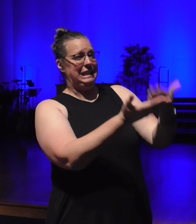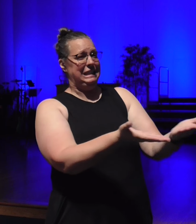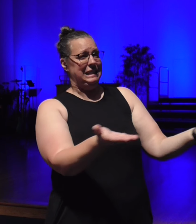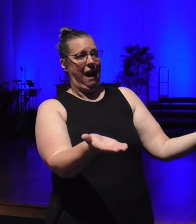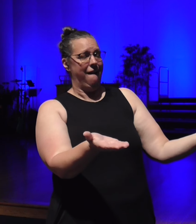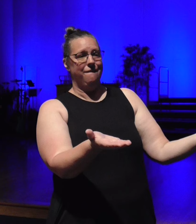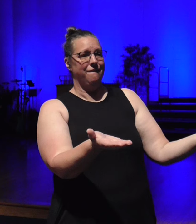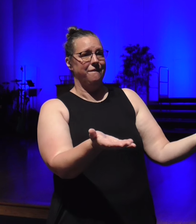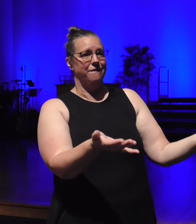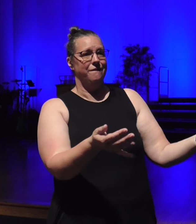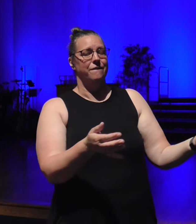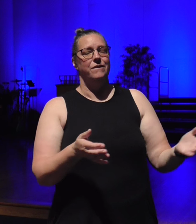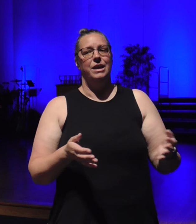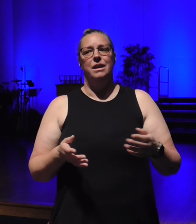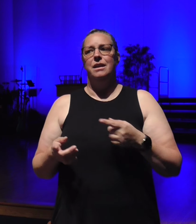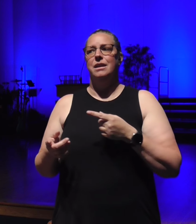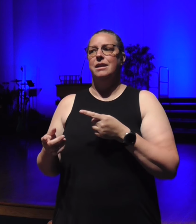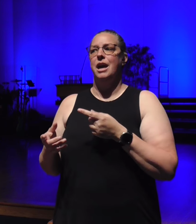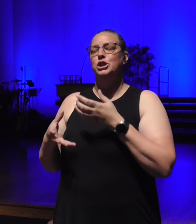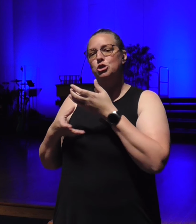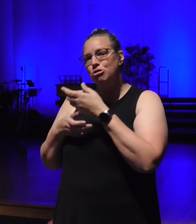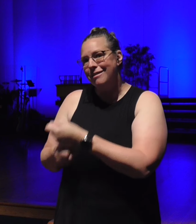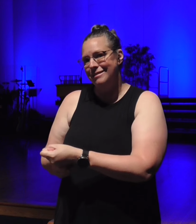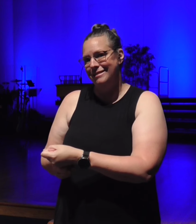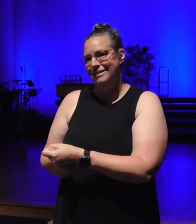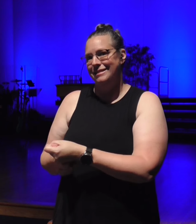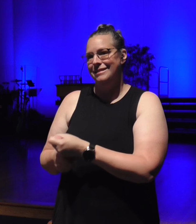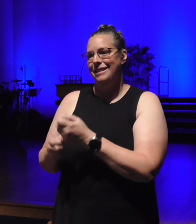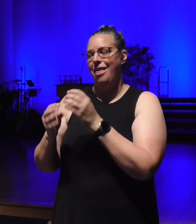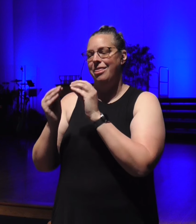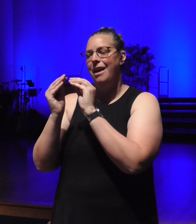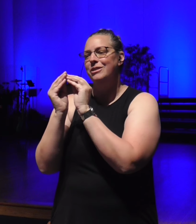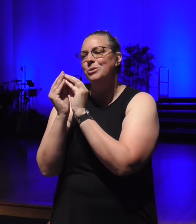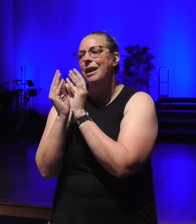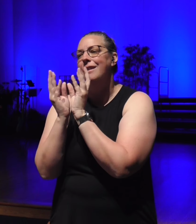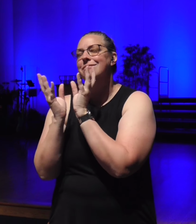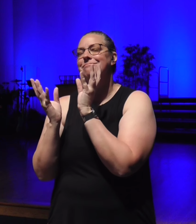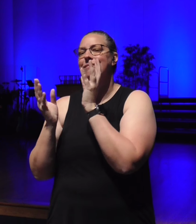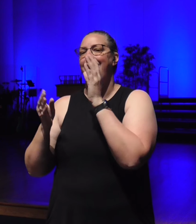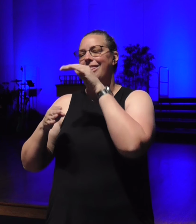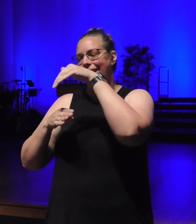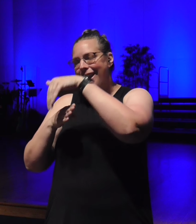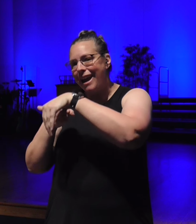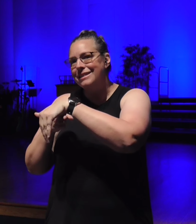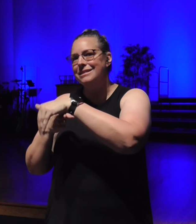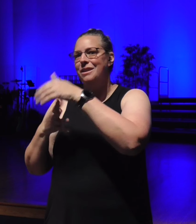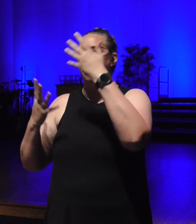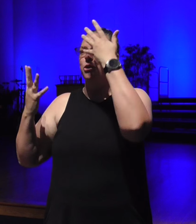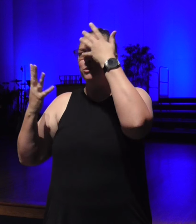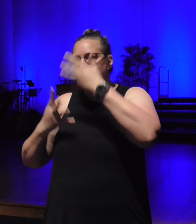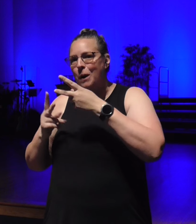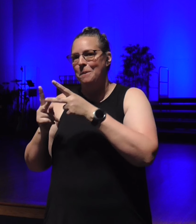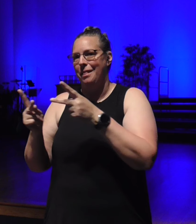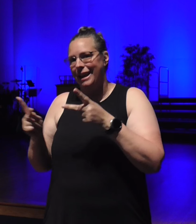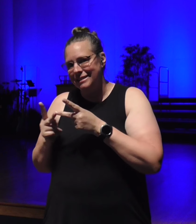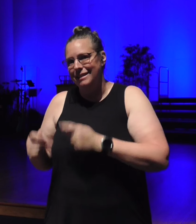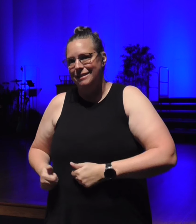together, but to trust the unfurling, to inhabit the dark places of our